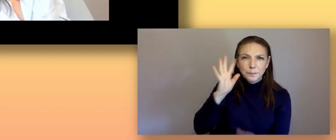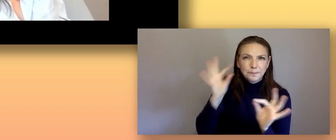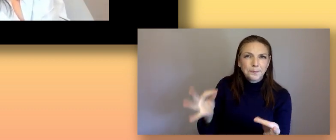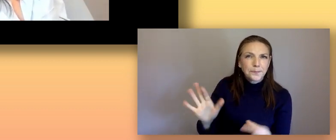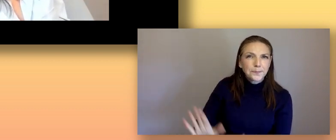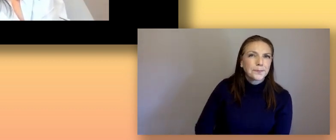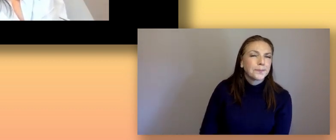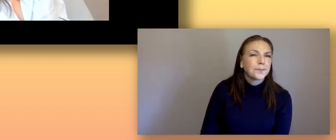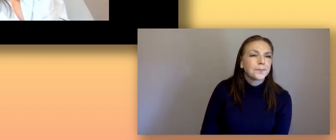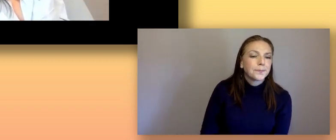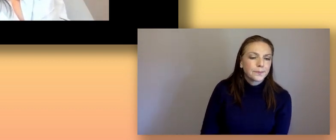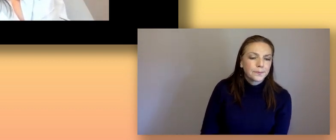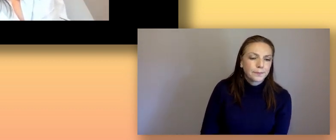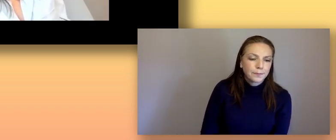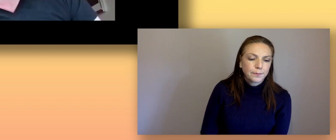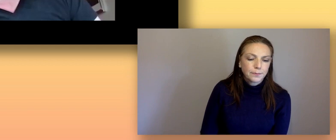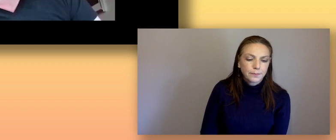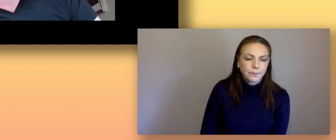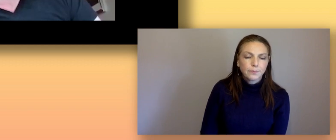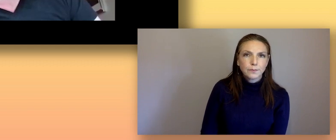decide.